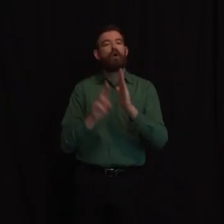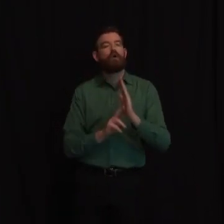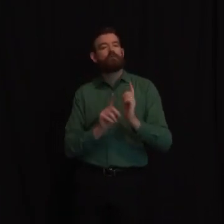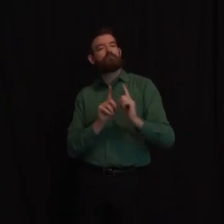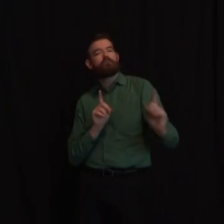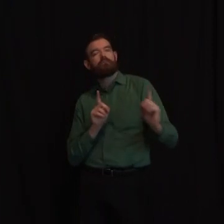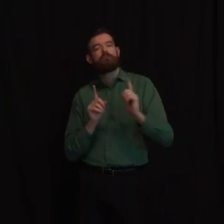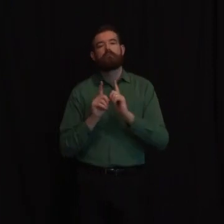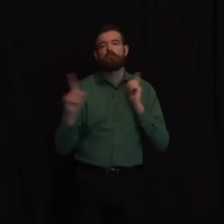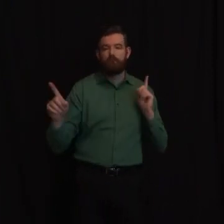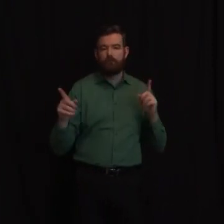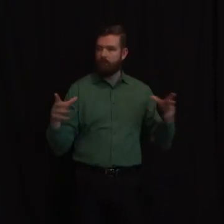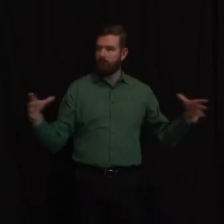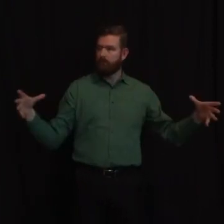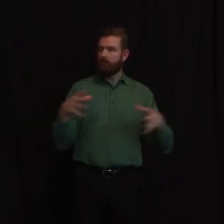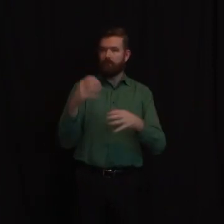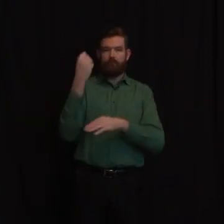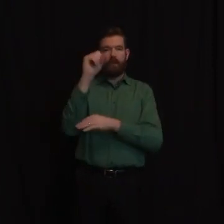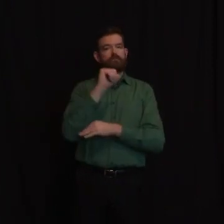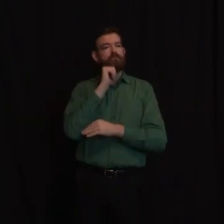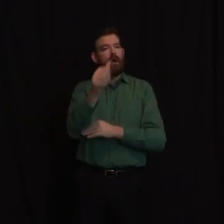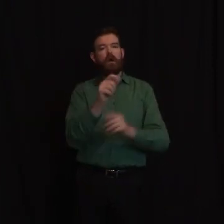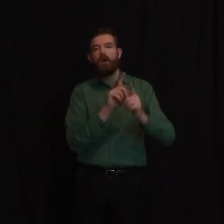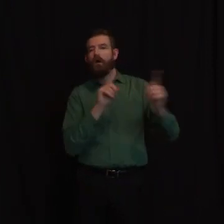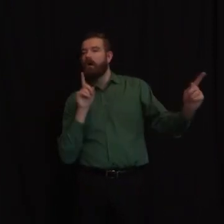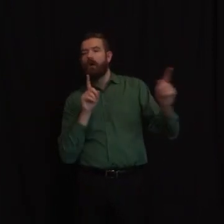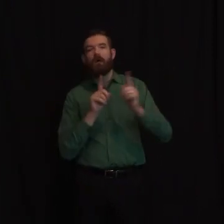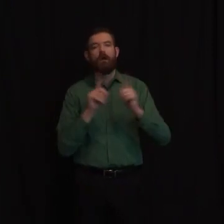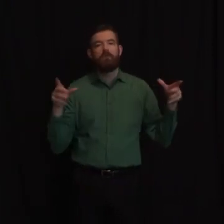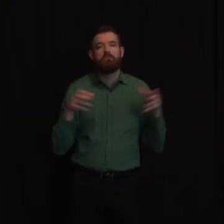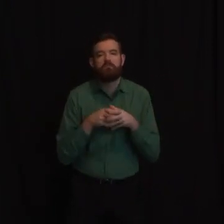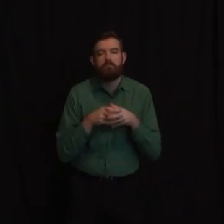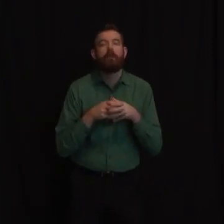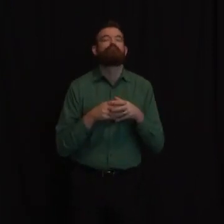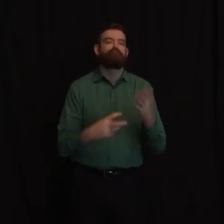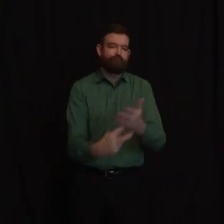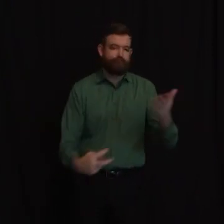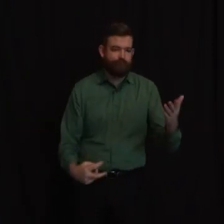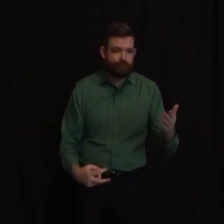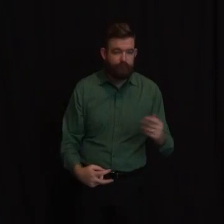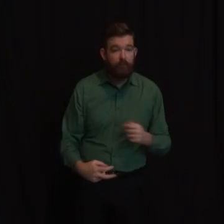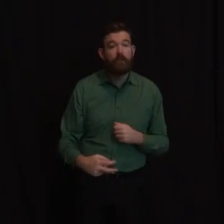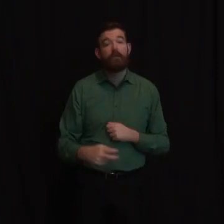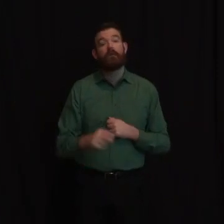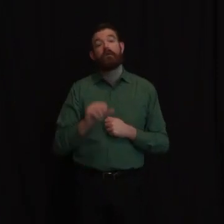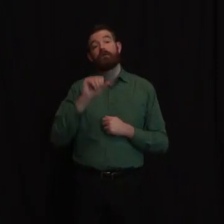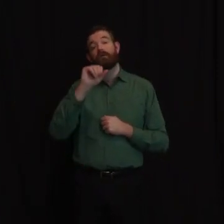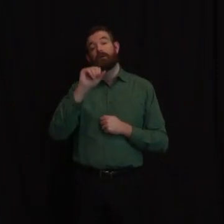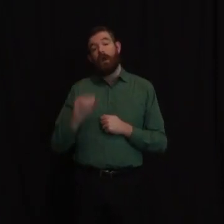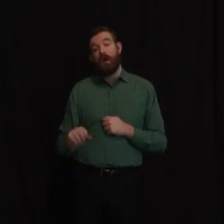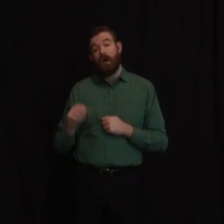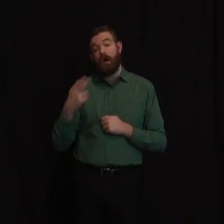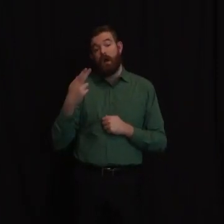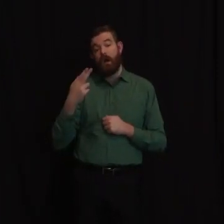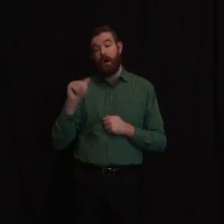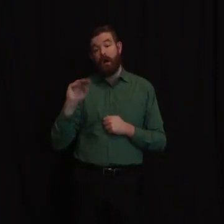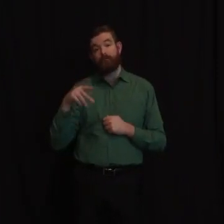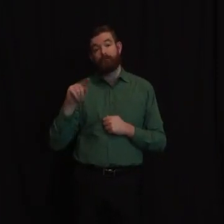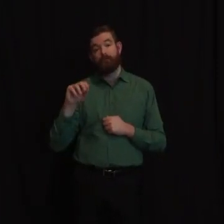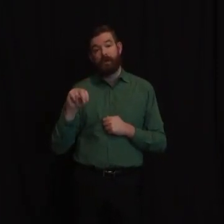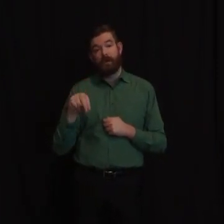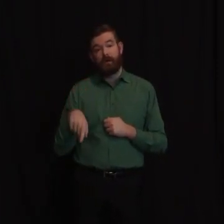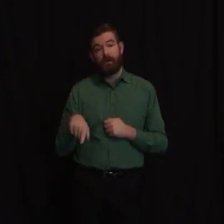large gathering. And the last one in Southampton, a woman subject under for driving under the influence